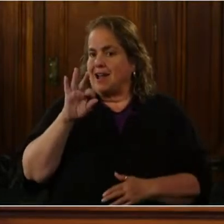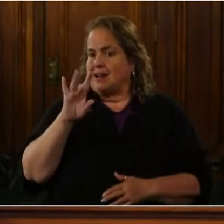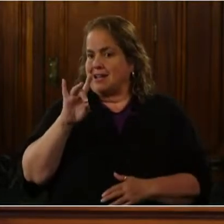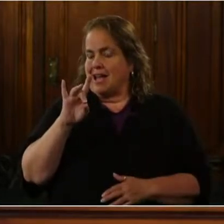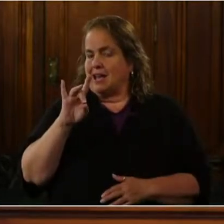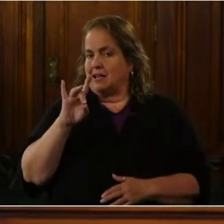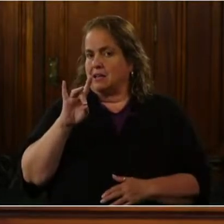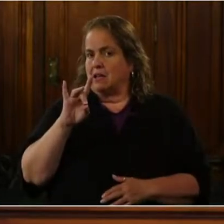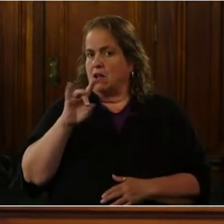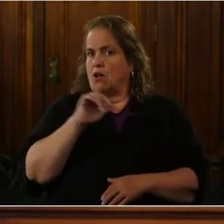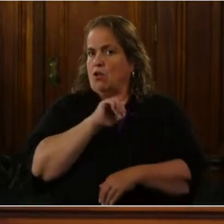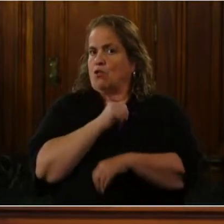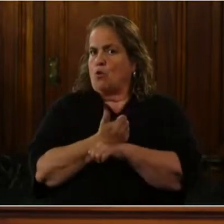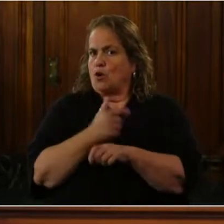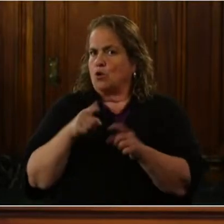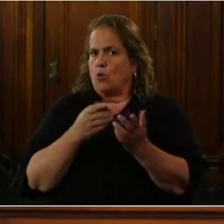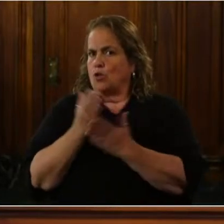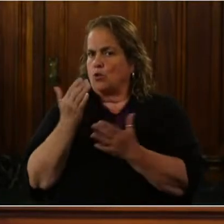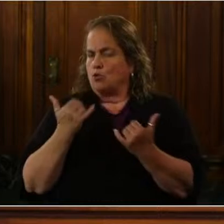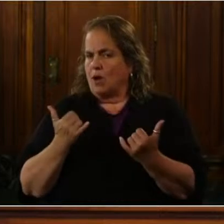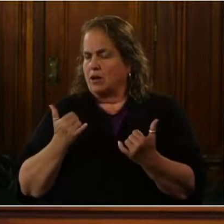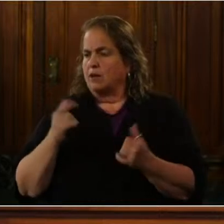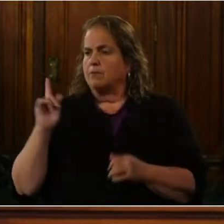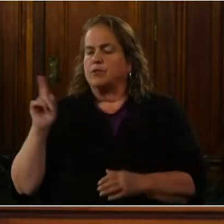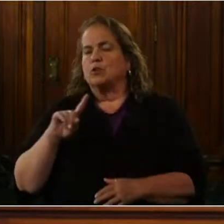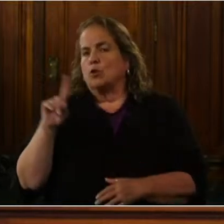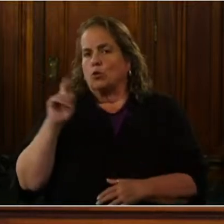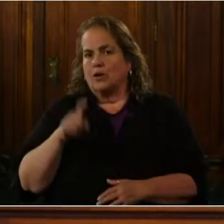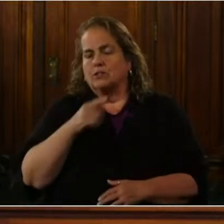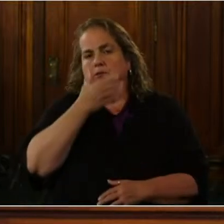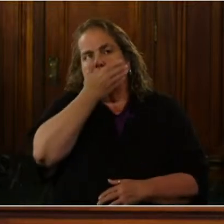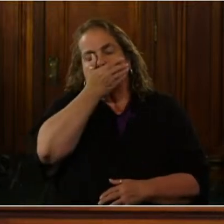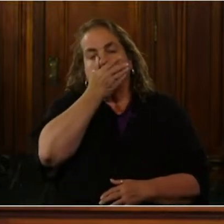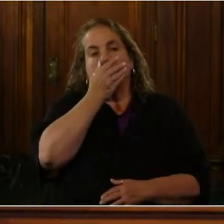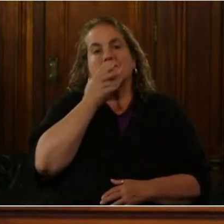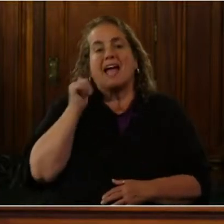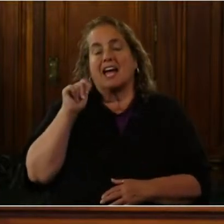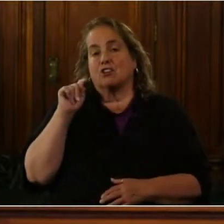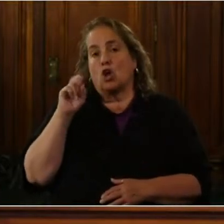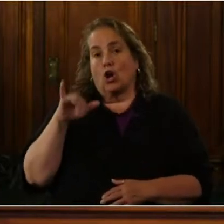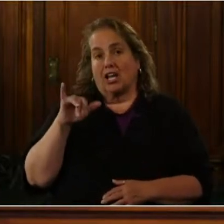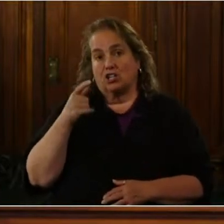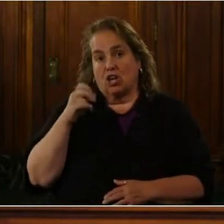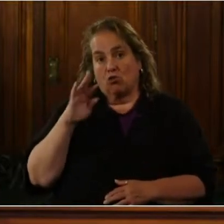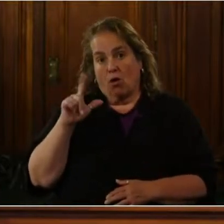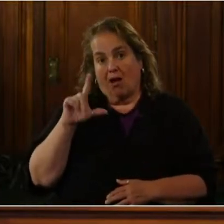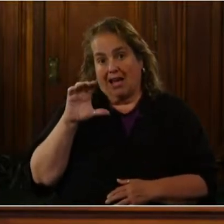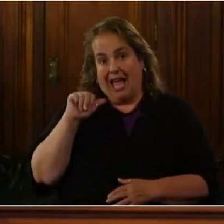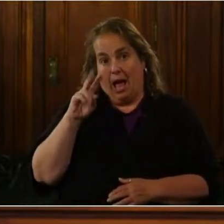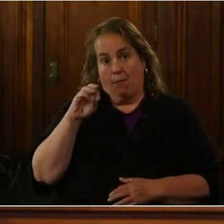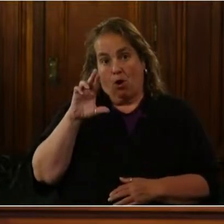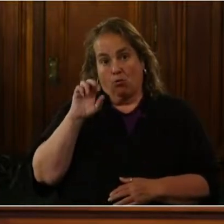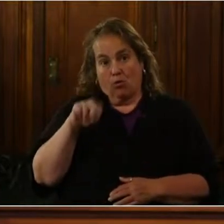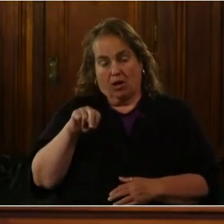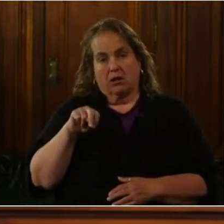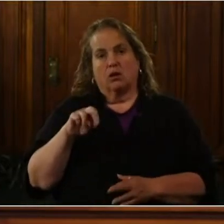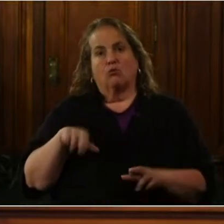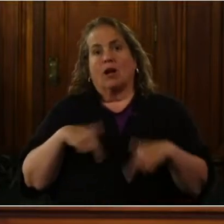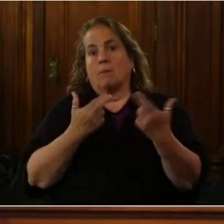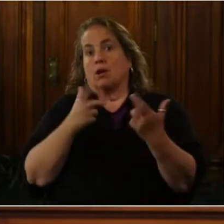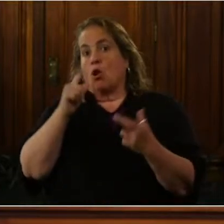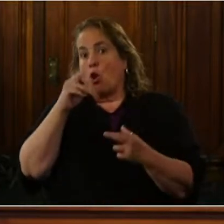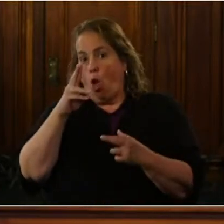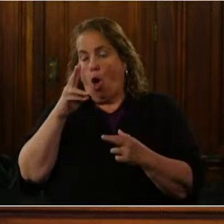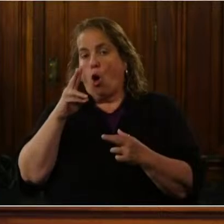right now. Your response to that, please? Well, the question is, Attorney General Cameron recommended laws to curb a governor's ability